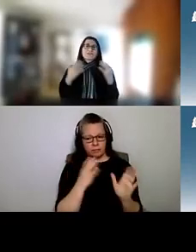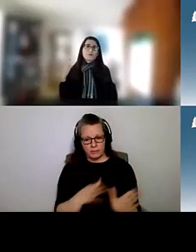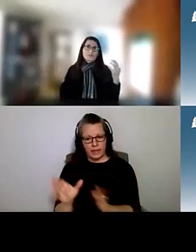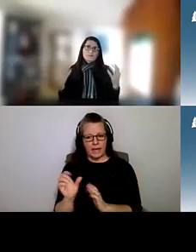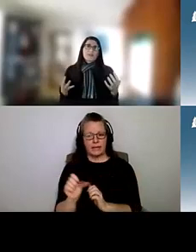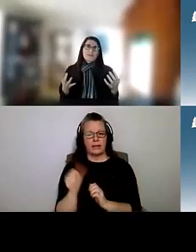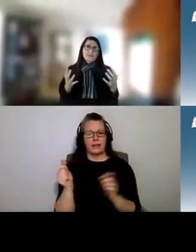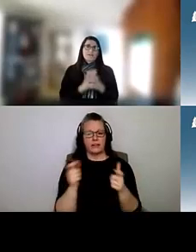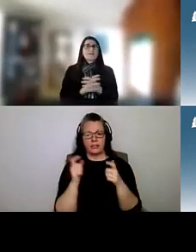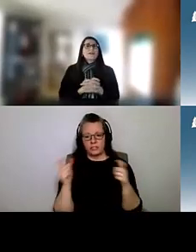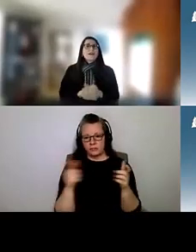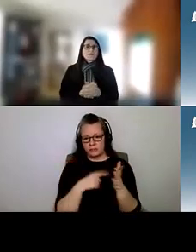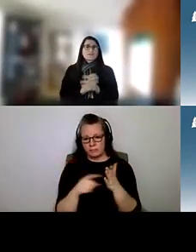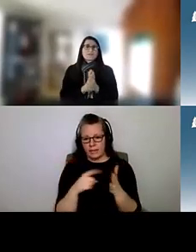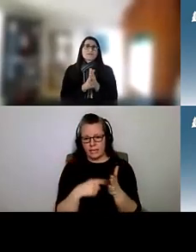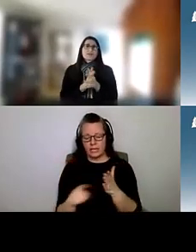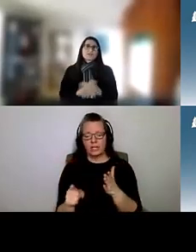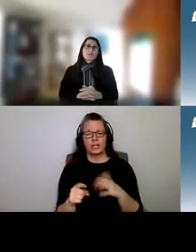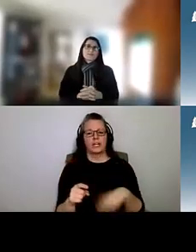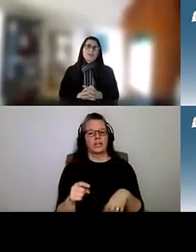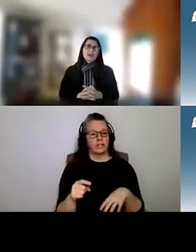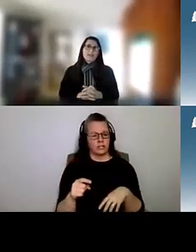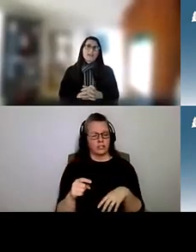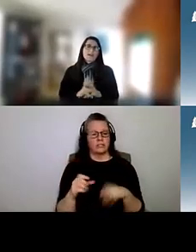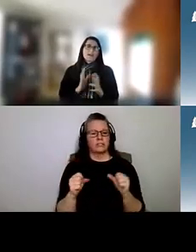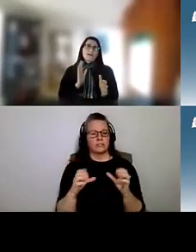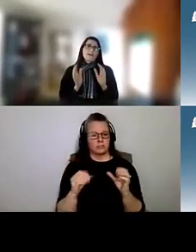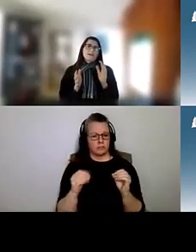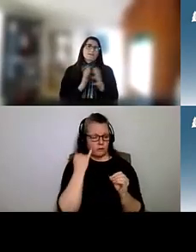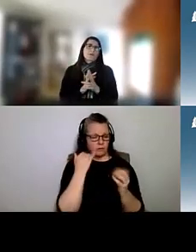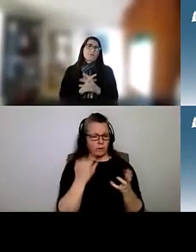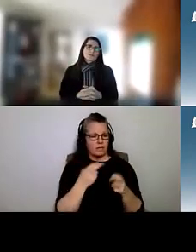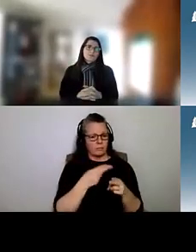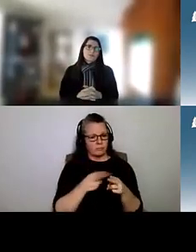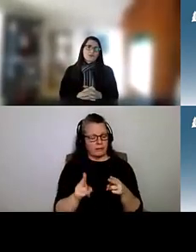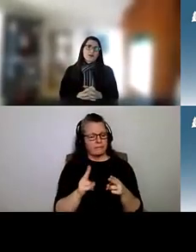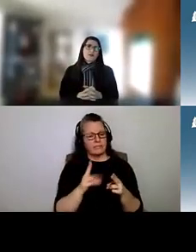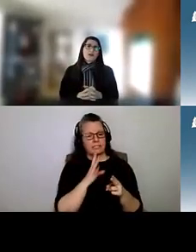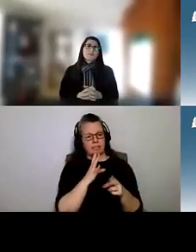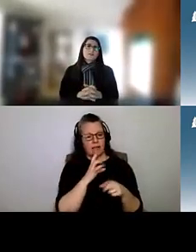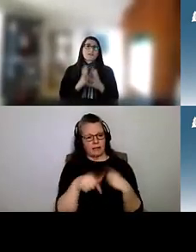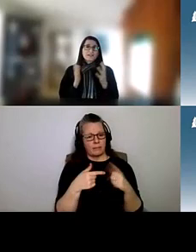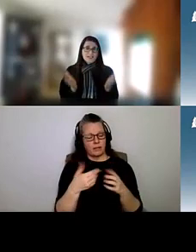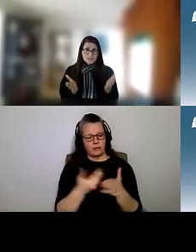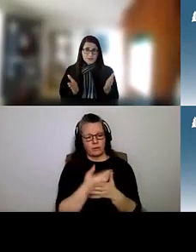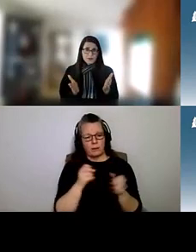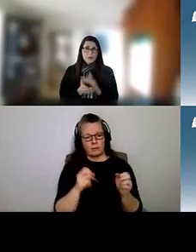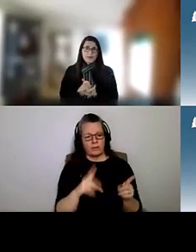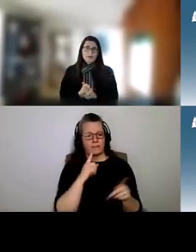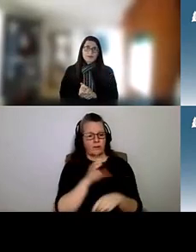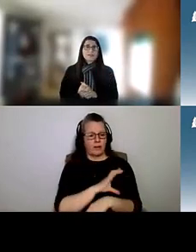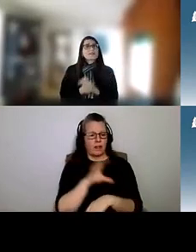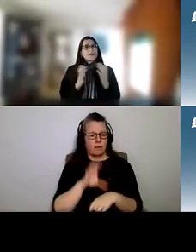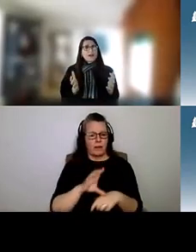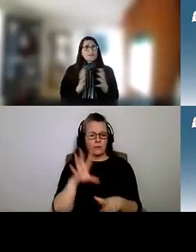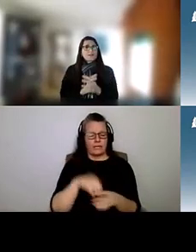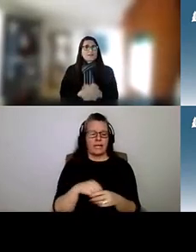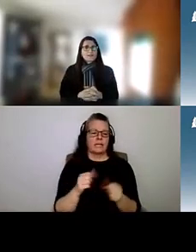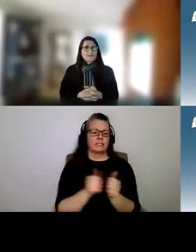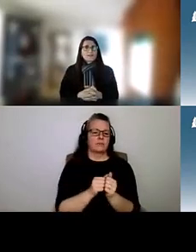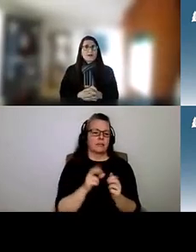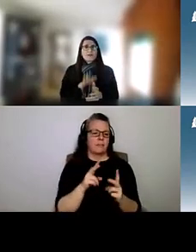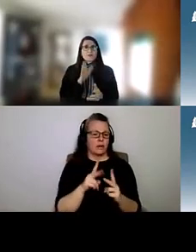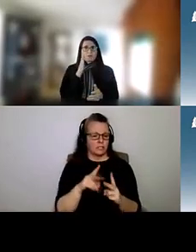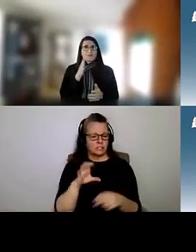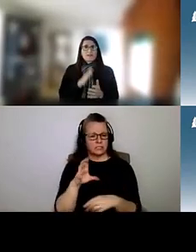market is, of course, Medicare. And so just wanted to briefly highlight a new opportunity for Colorado to be engaging with our partners at